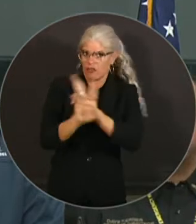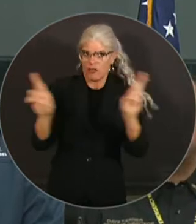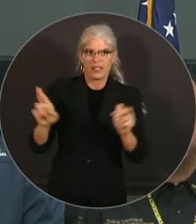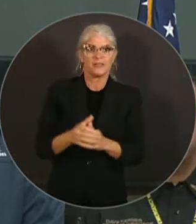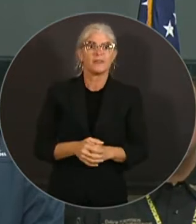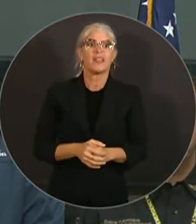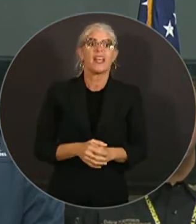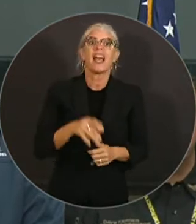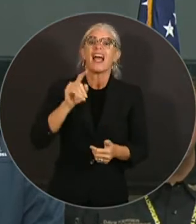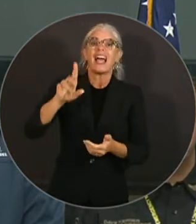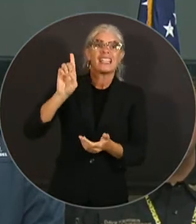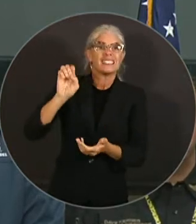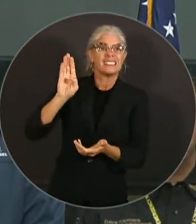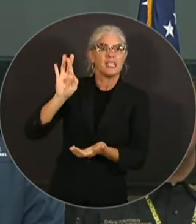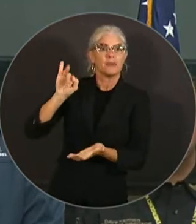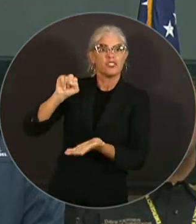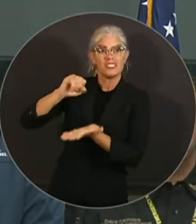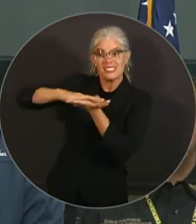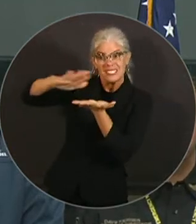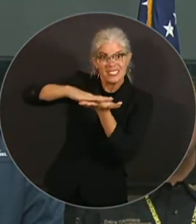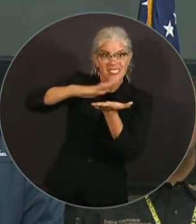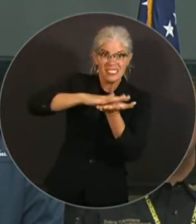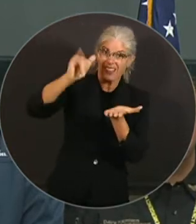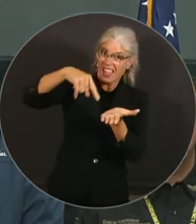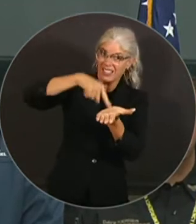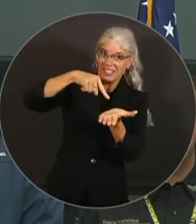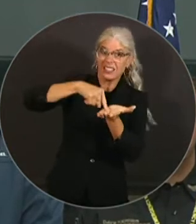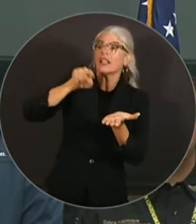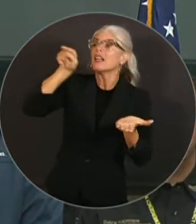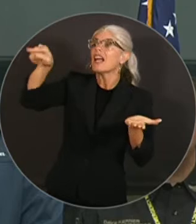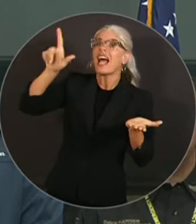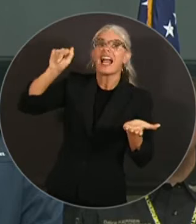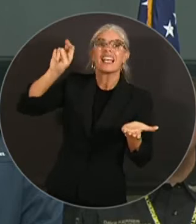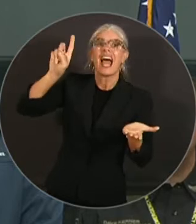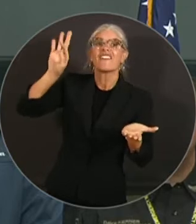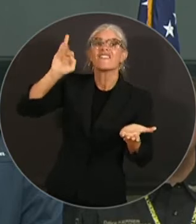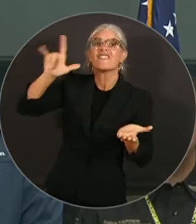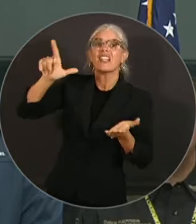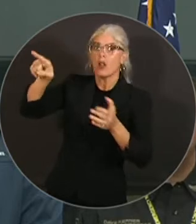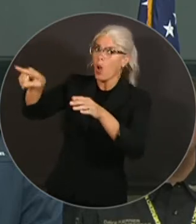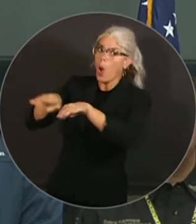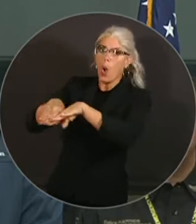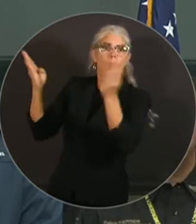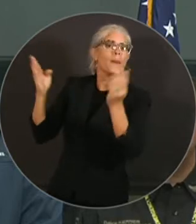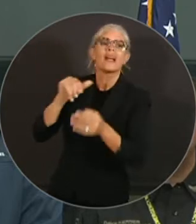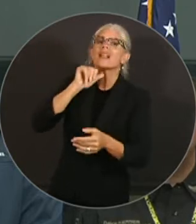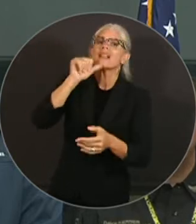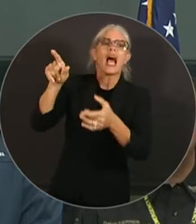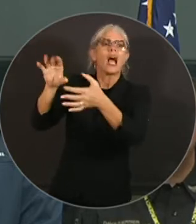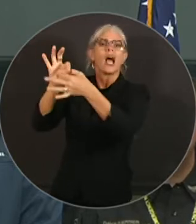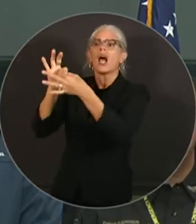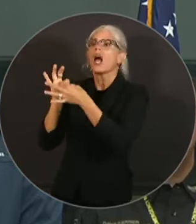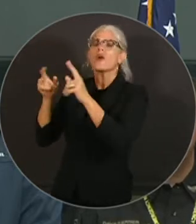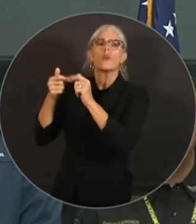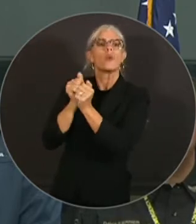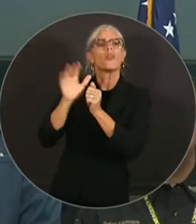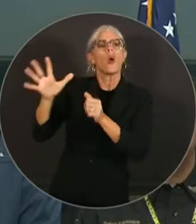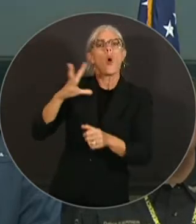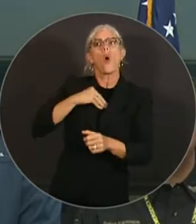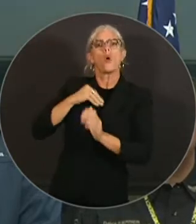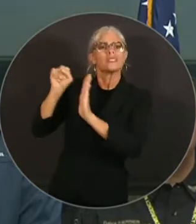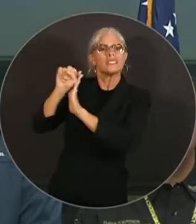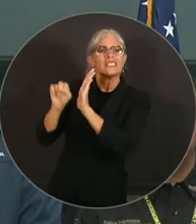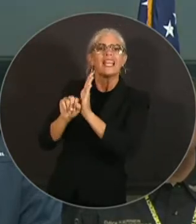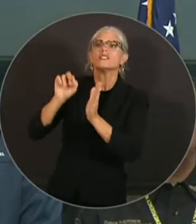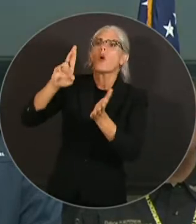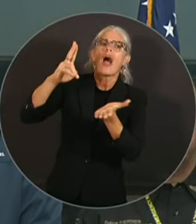sites are open, not just from state assets or from the local debris contractors,